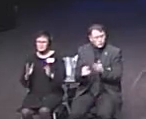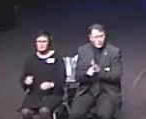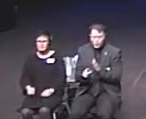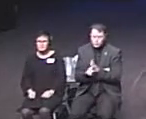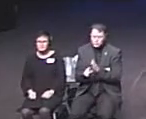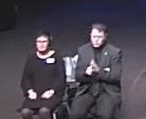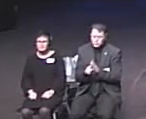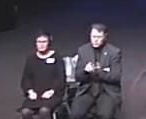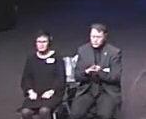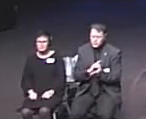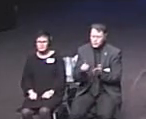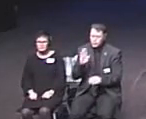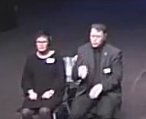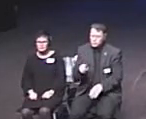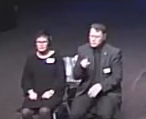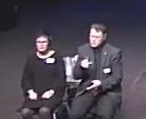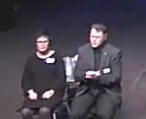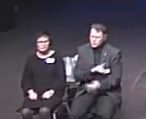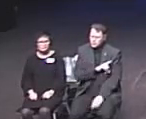visited this place. Where is it?